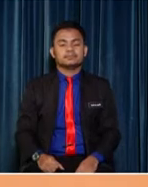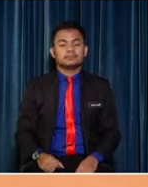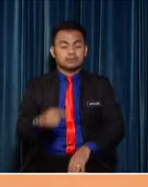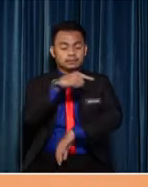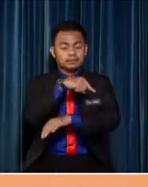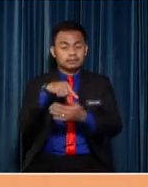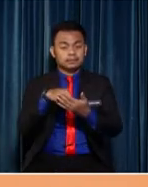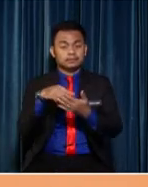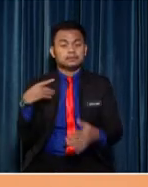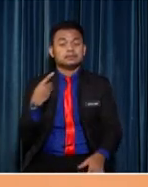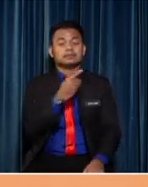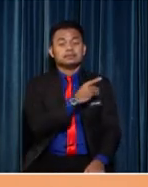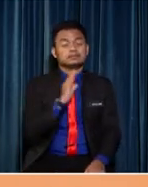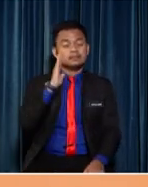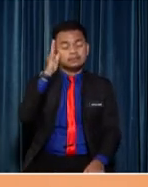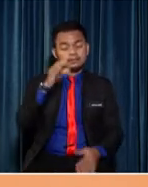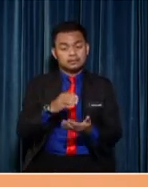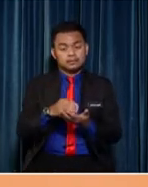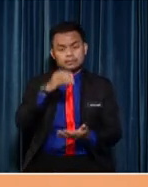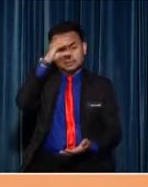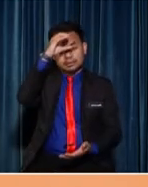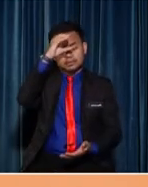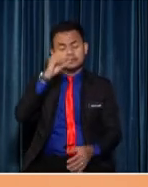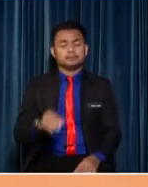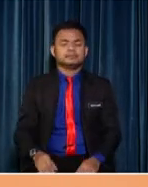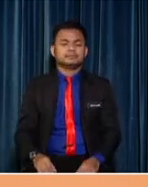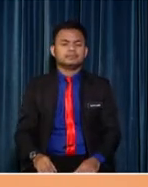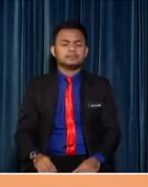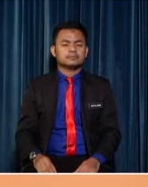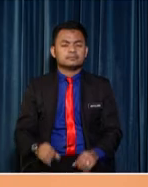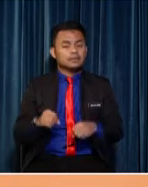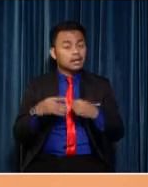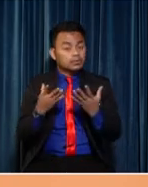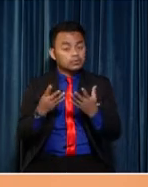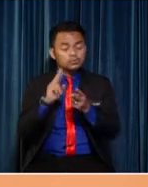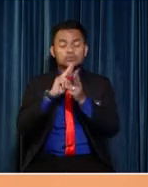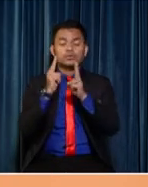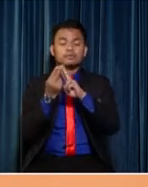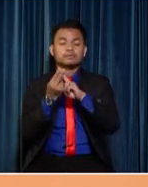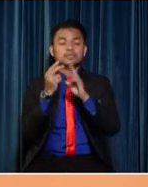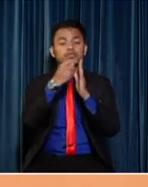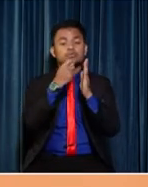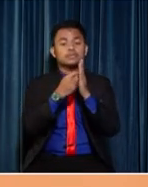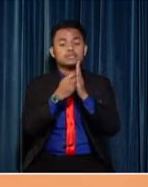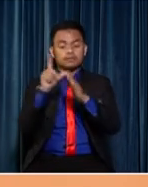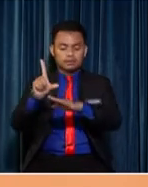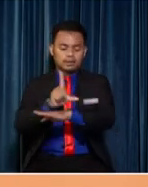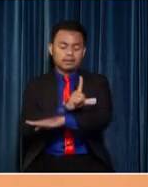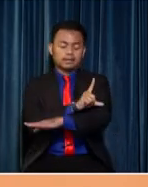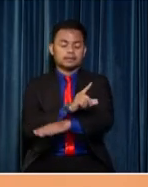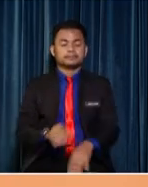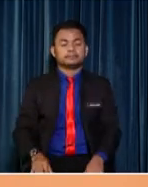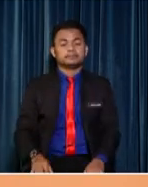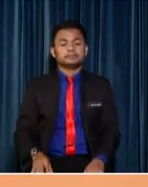Today, we are going to learn how to convert units of length. The